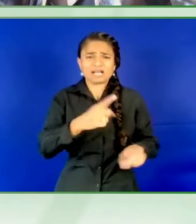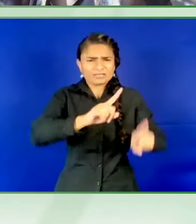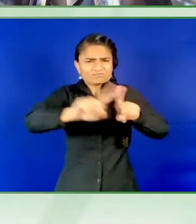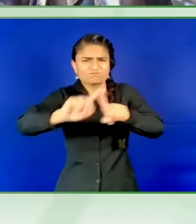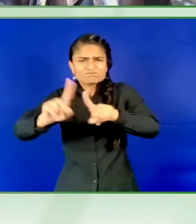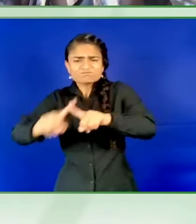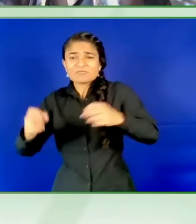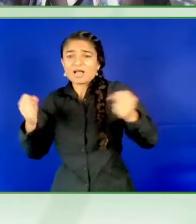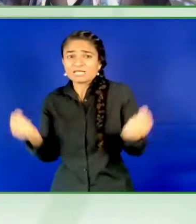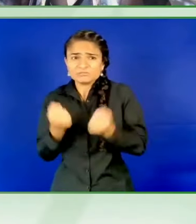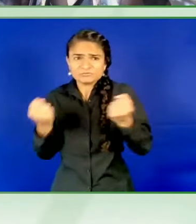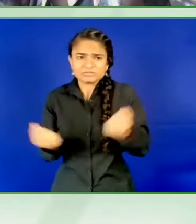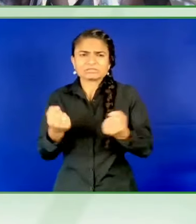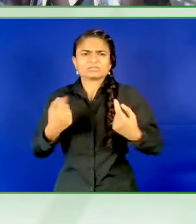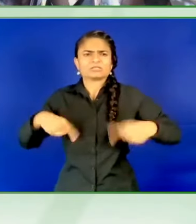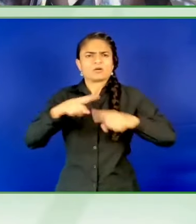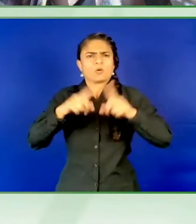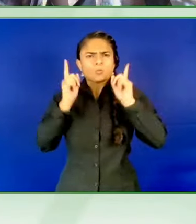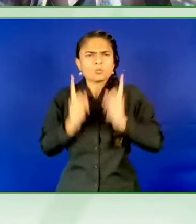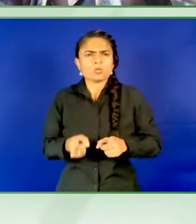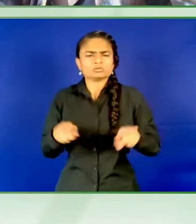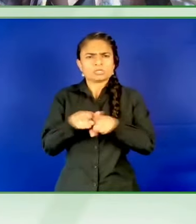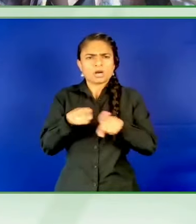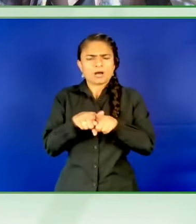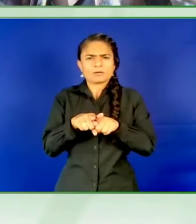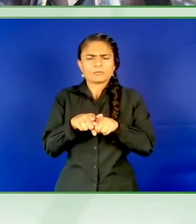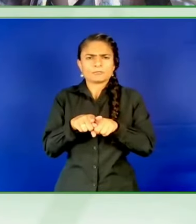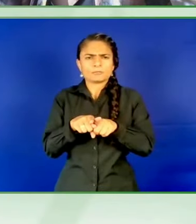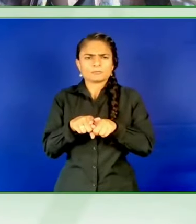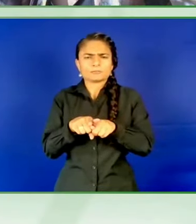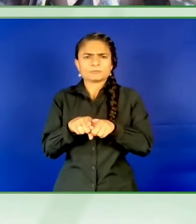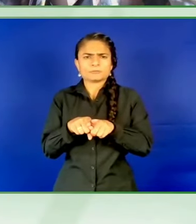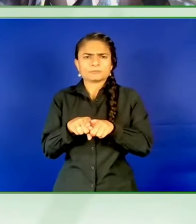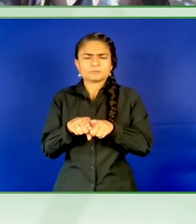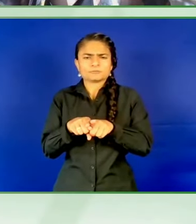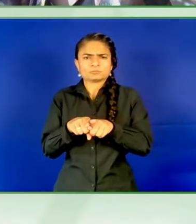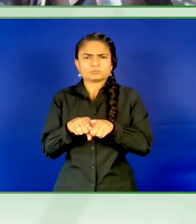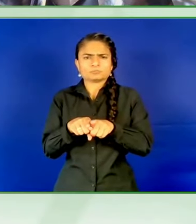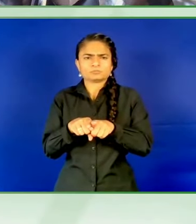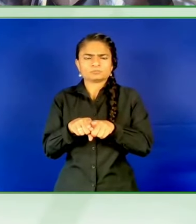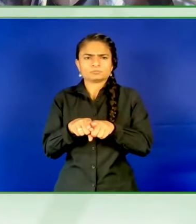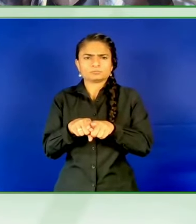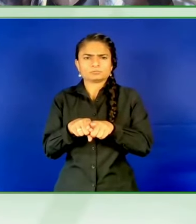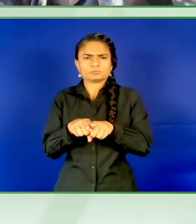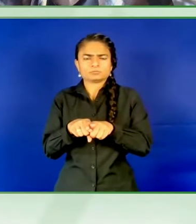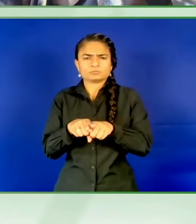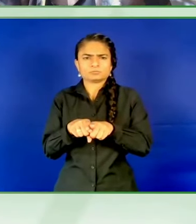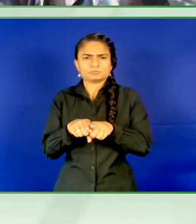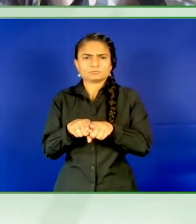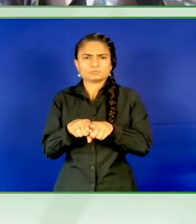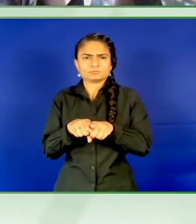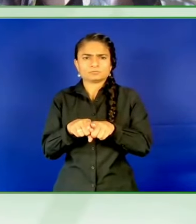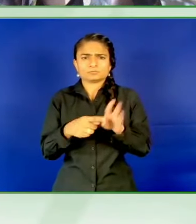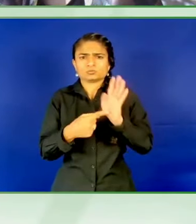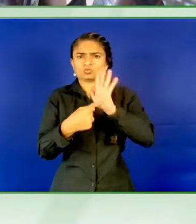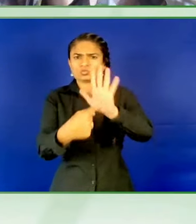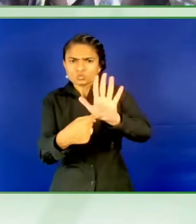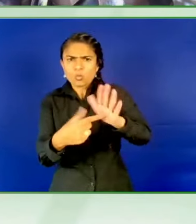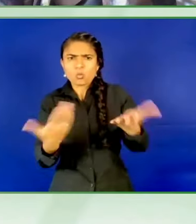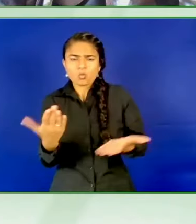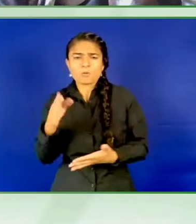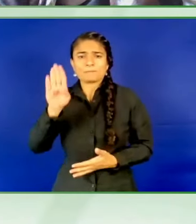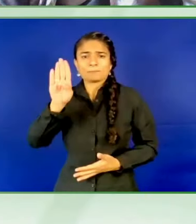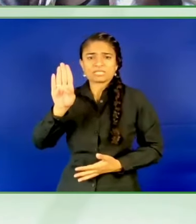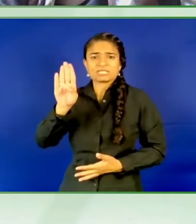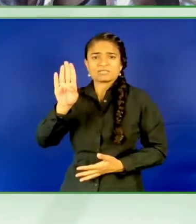create 100 of this kit that we send for teachers mainly in Latin America. We start introducing distances, working